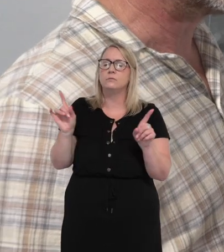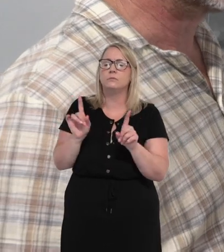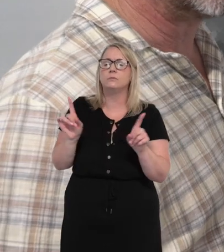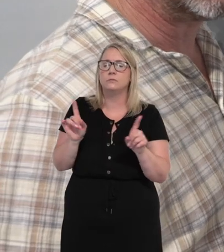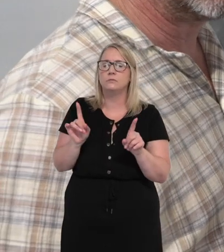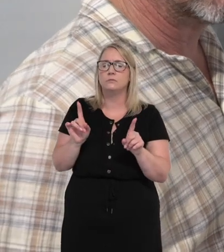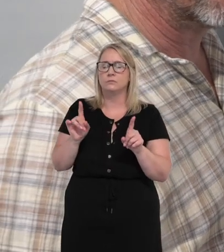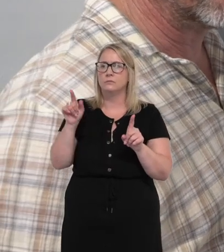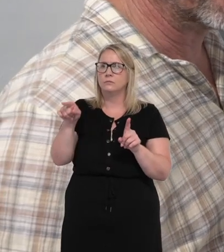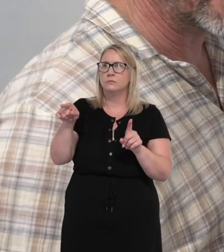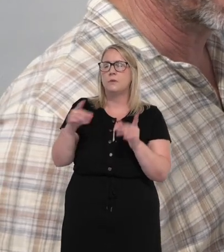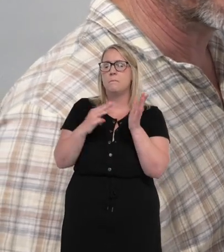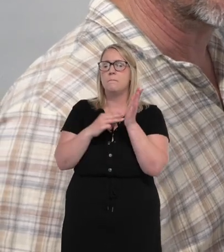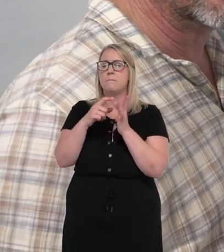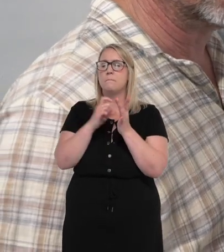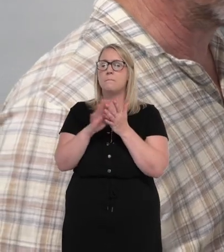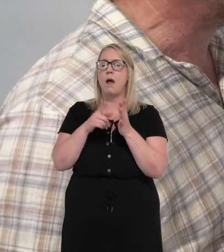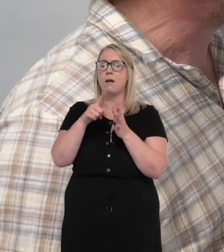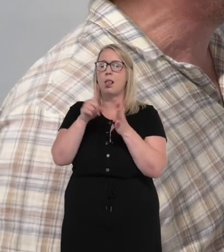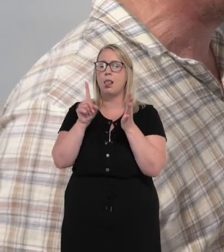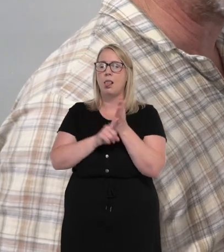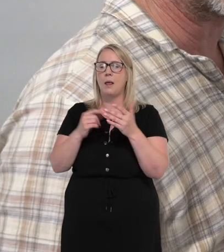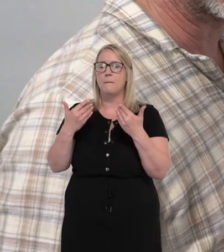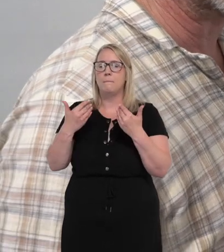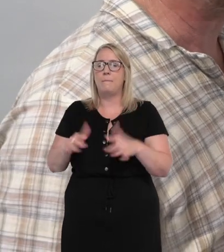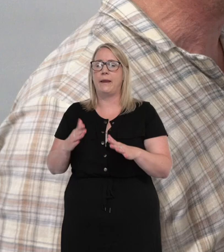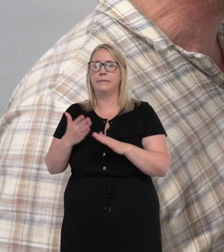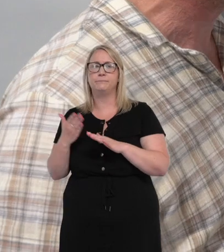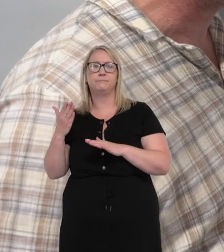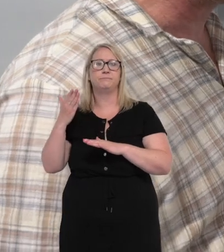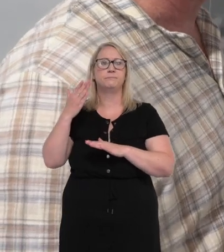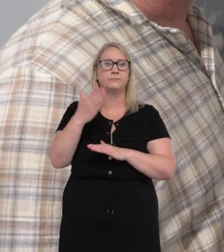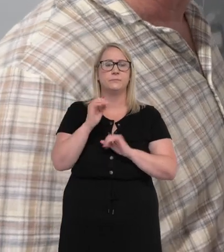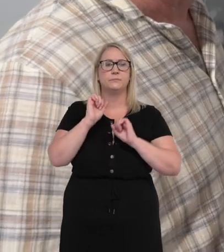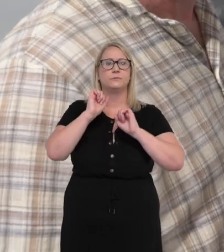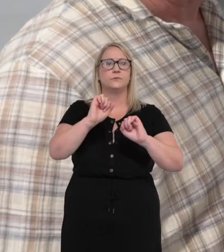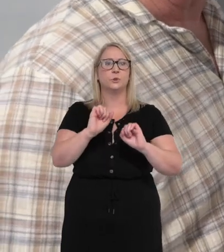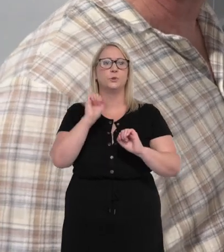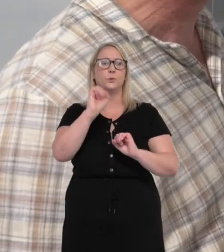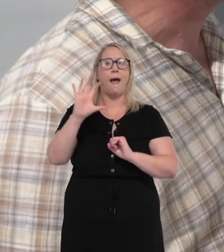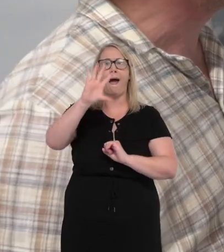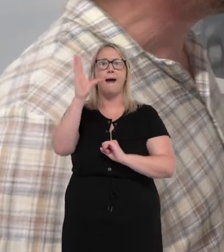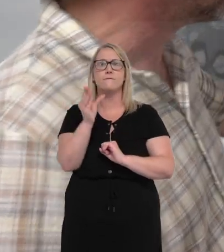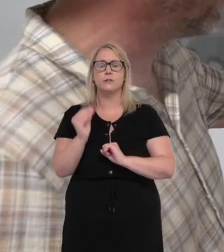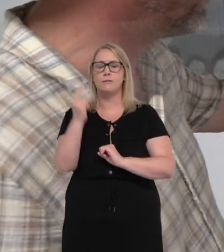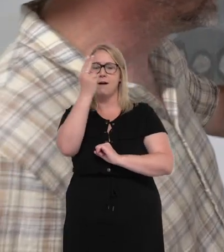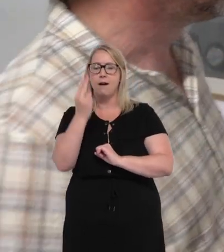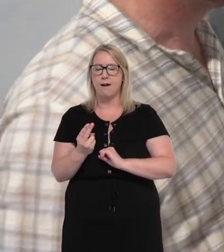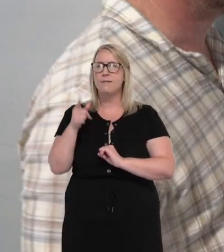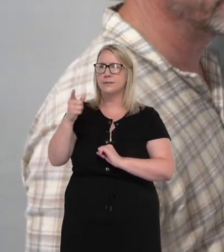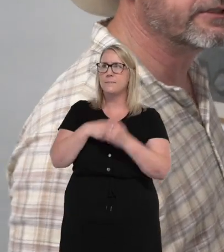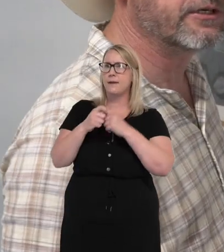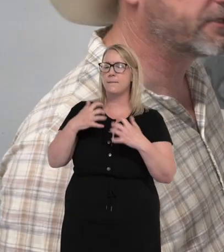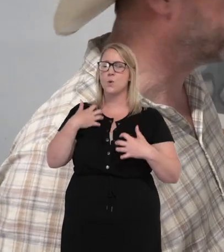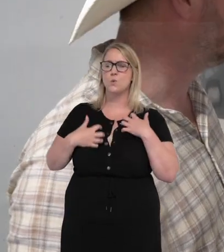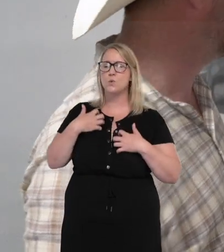a visit to the Sainsbury Centre, where we were looking at African art, so he came back and did a little African section. This was